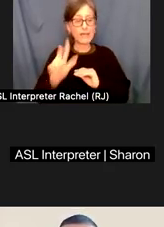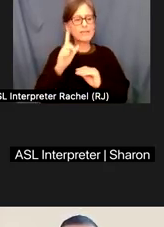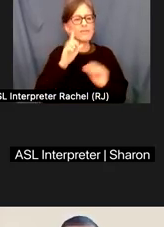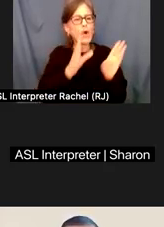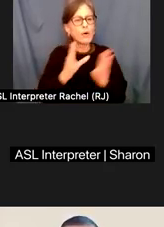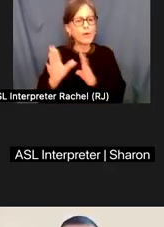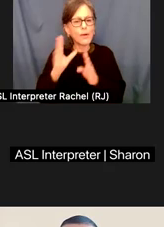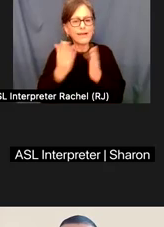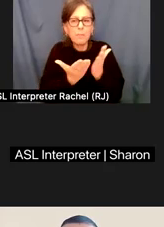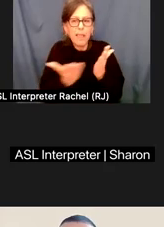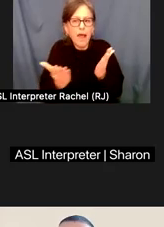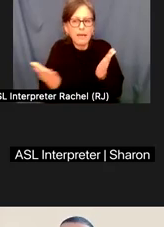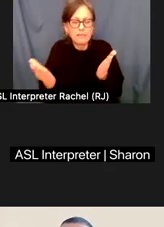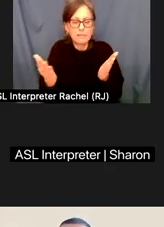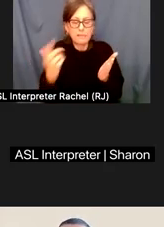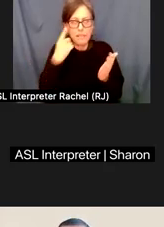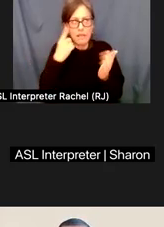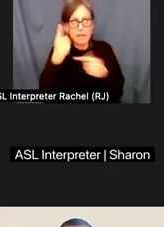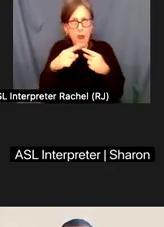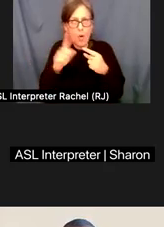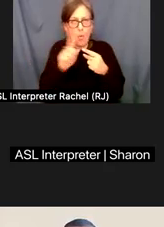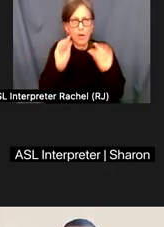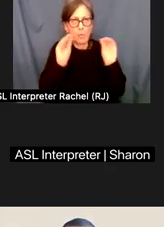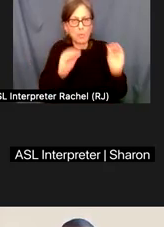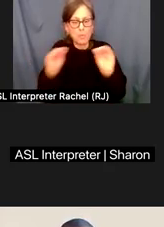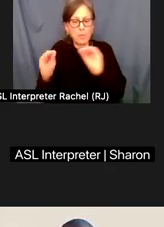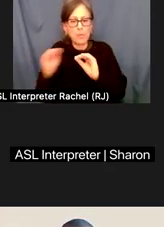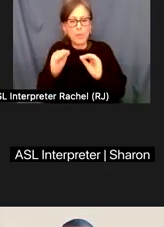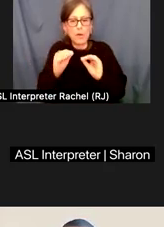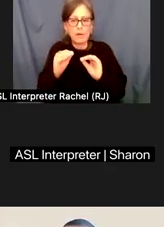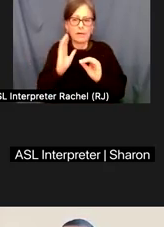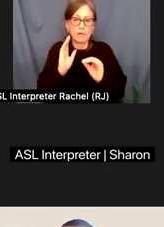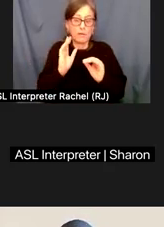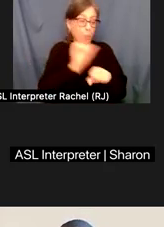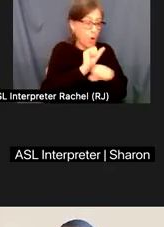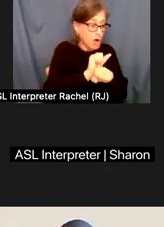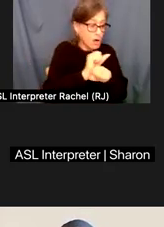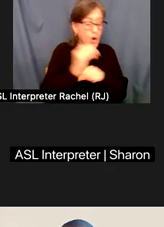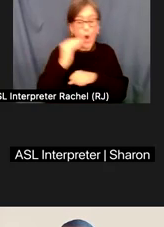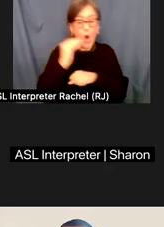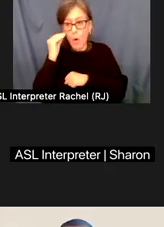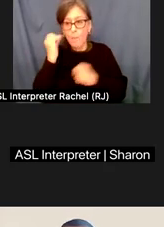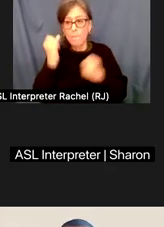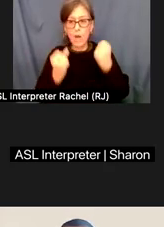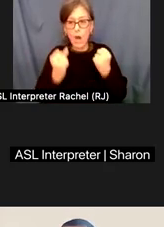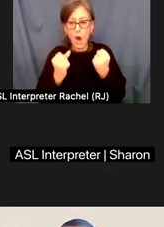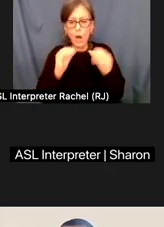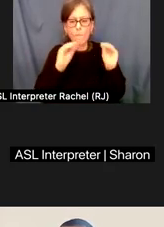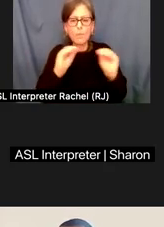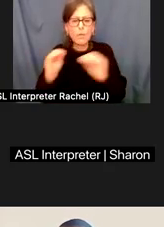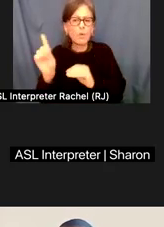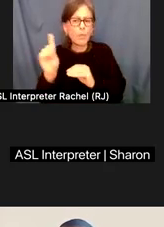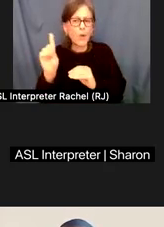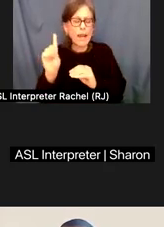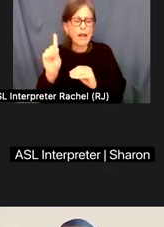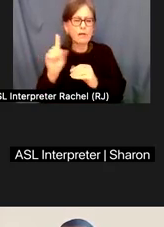disaster supplies, thinking about where we're going to put our supplies at work, at home, or in our cars. Just thinking about